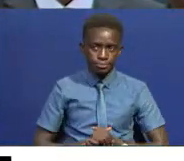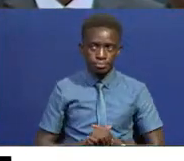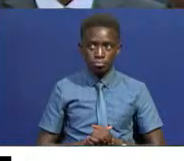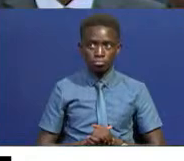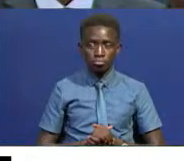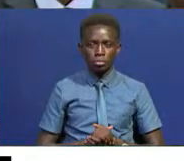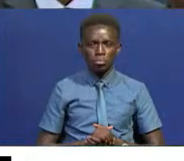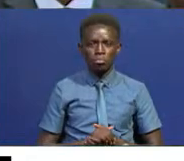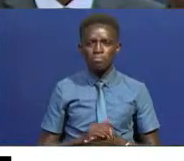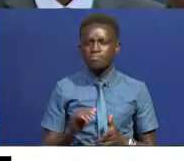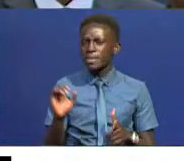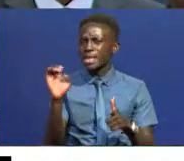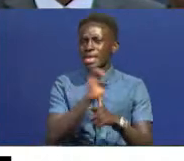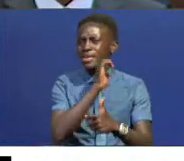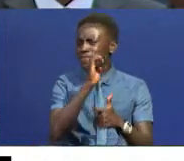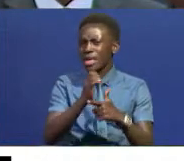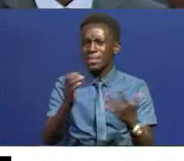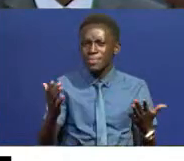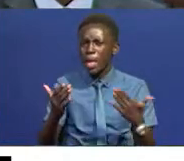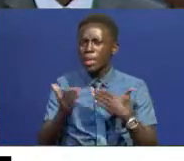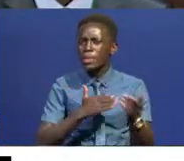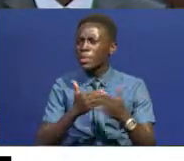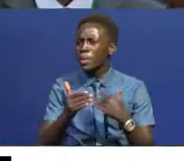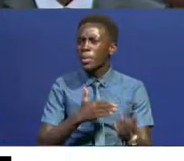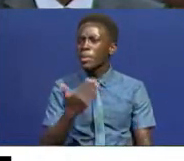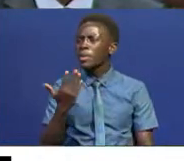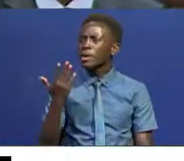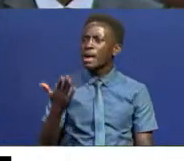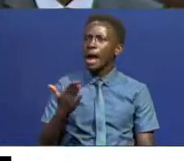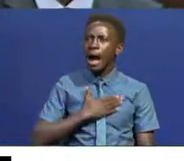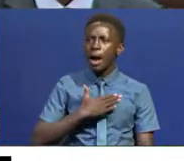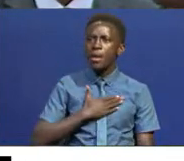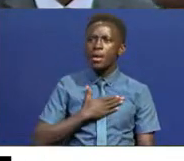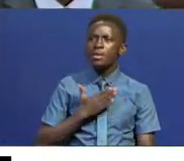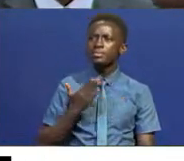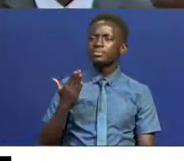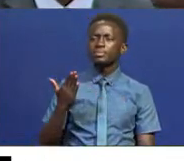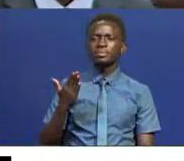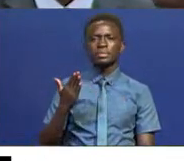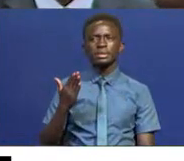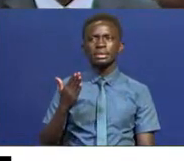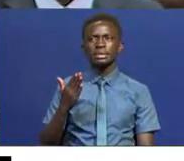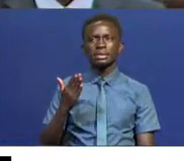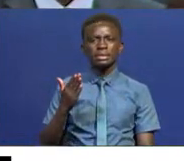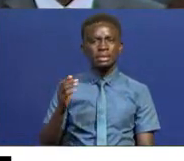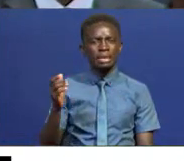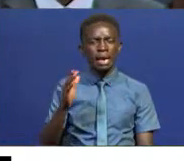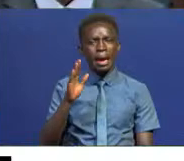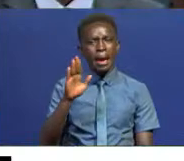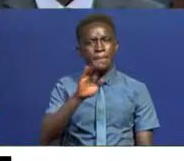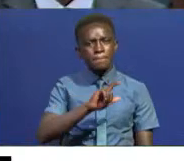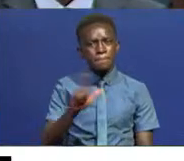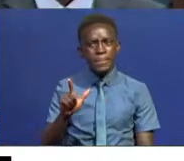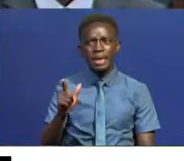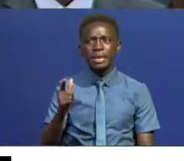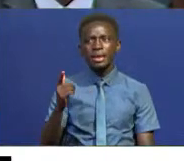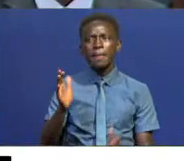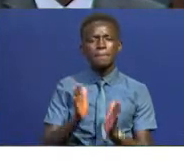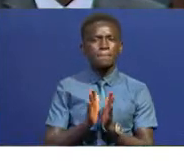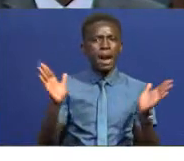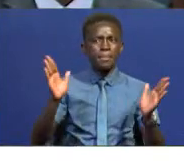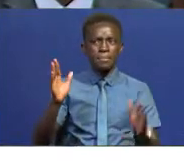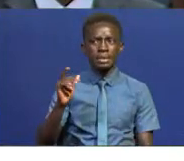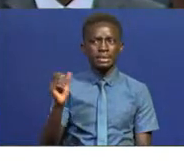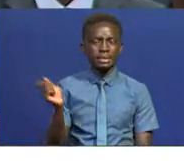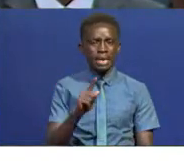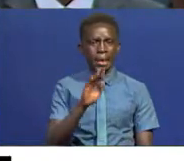Even though our public sector wage bill is unsustainable as it stands at 1.1